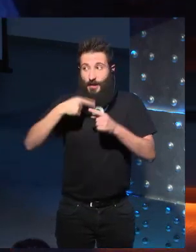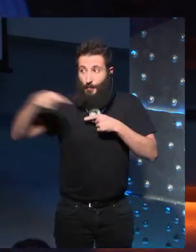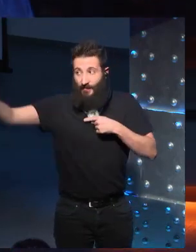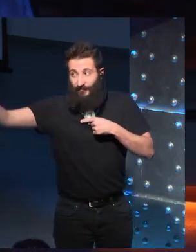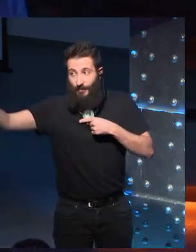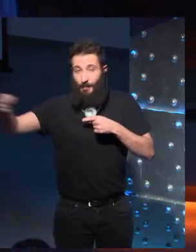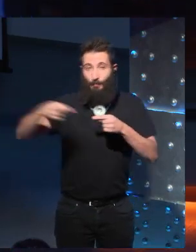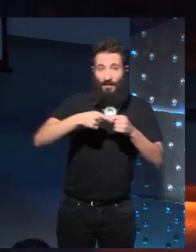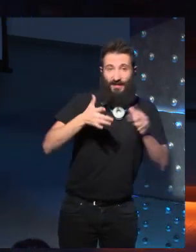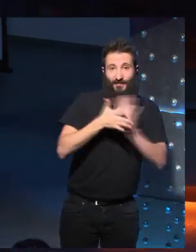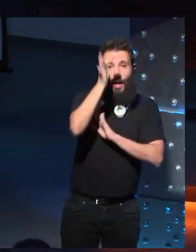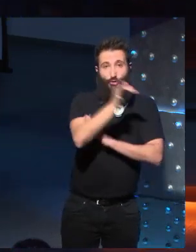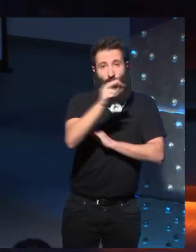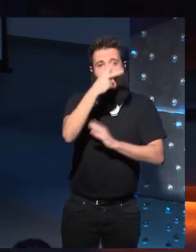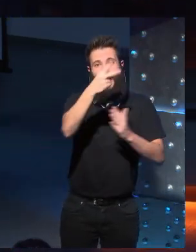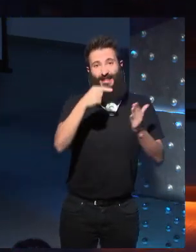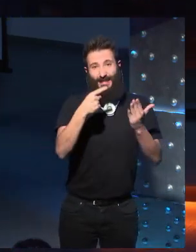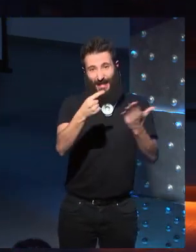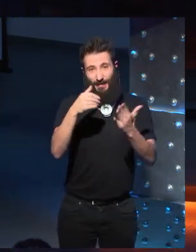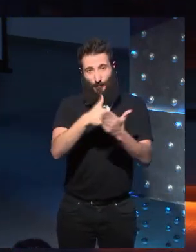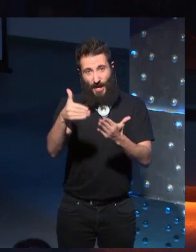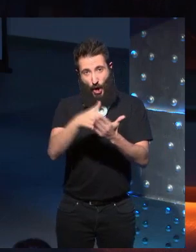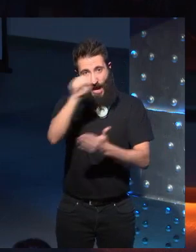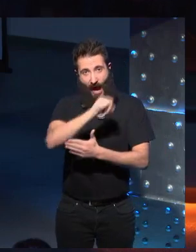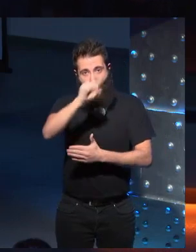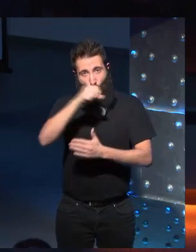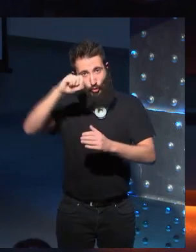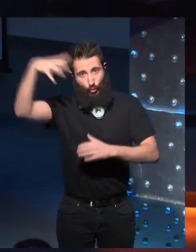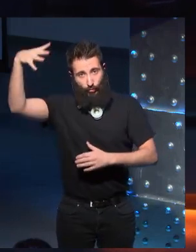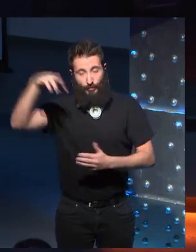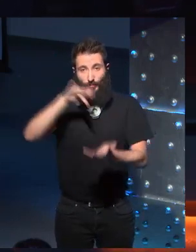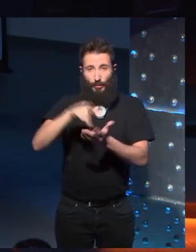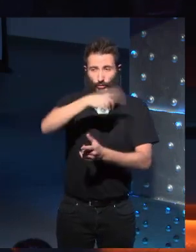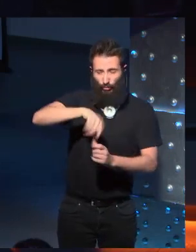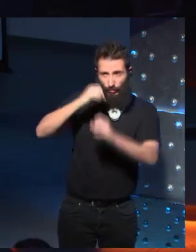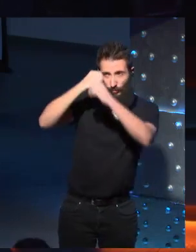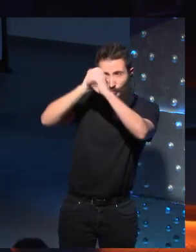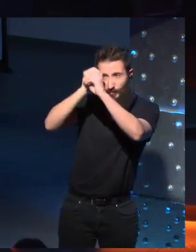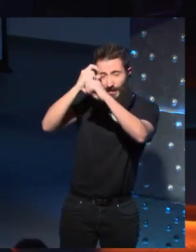other. We take our telescope and try to look further. What do we see?